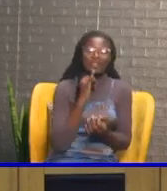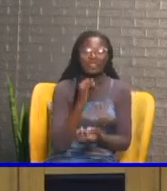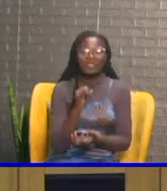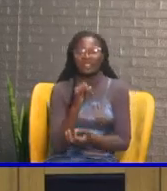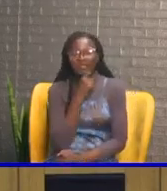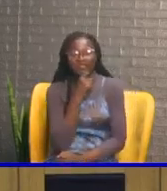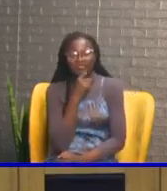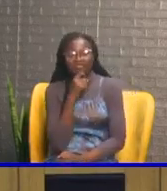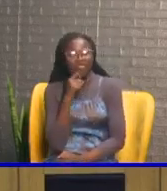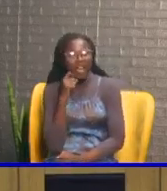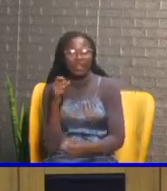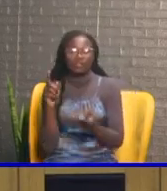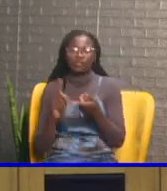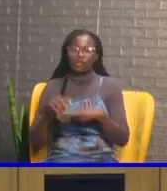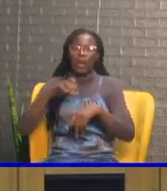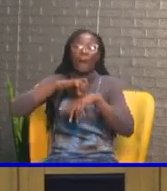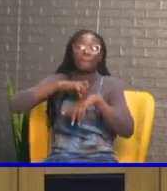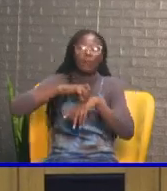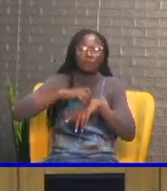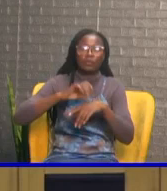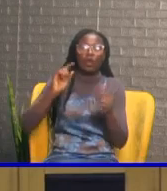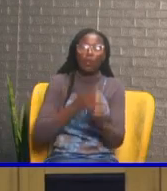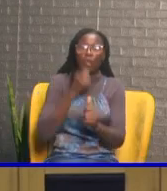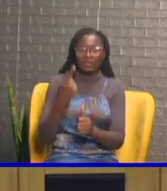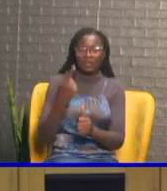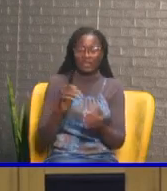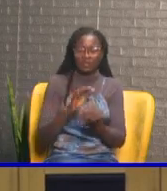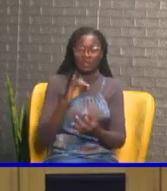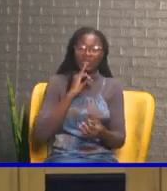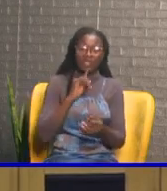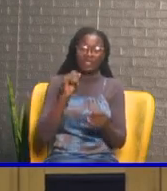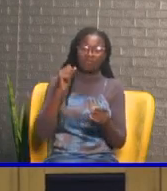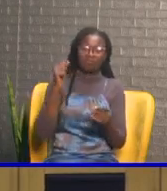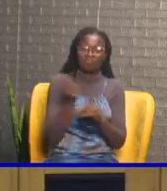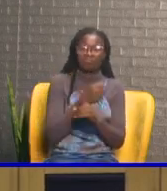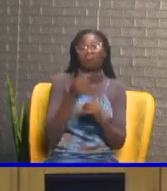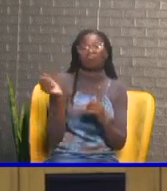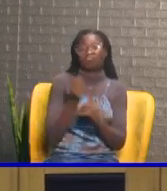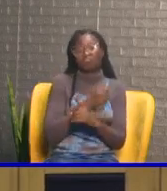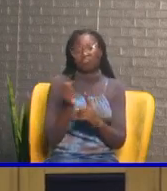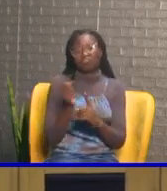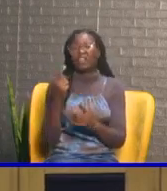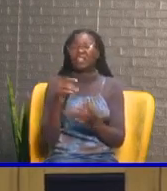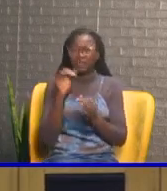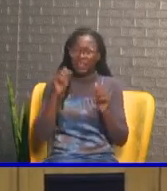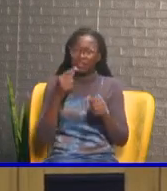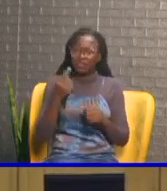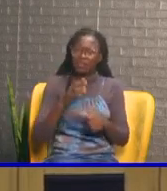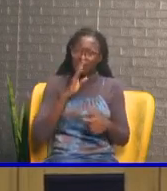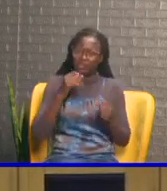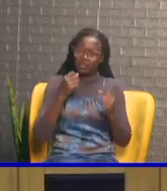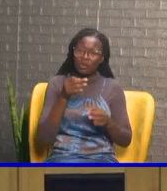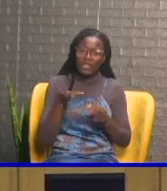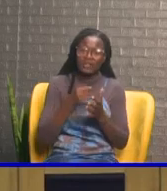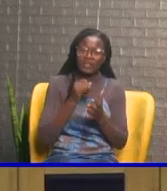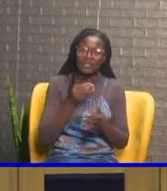translation says it's sickness there. Once the spirit is assaulted, and the spirit can only be kept strong if it's been eating the